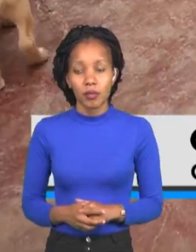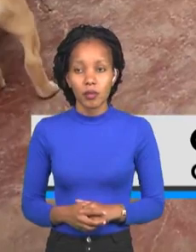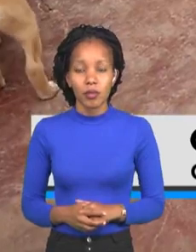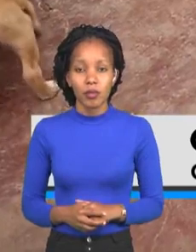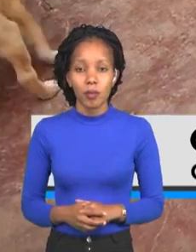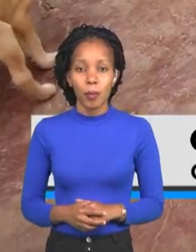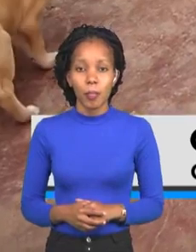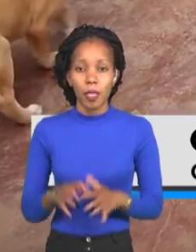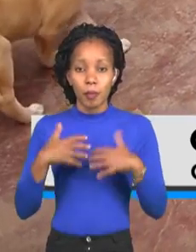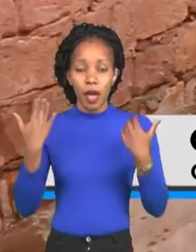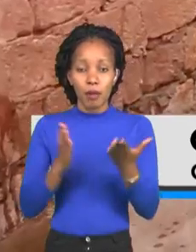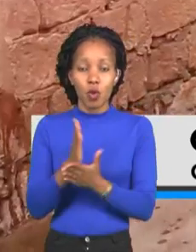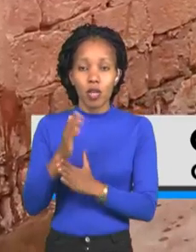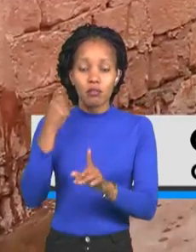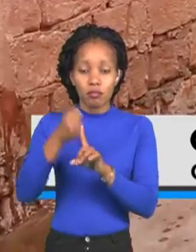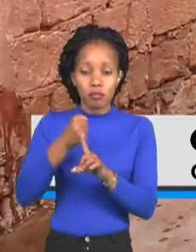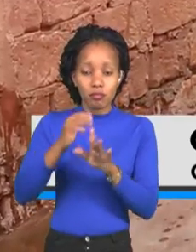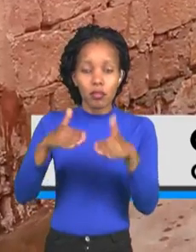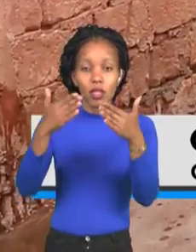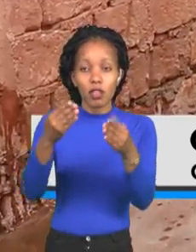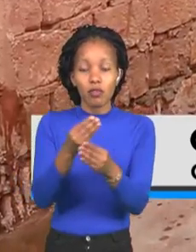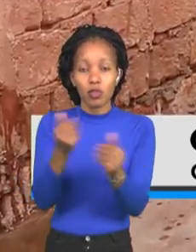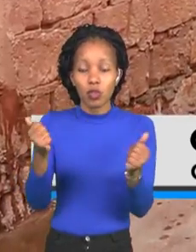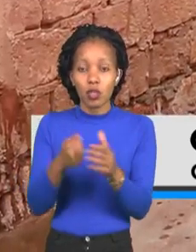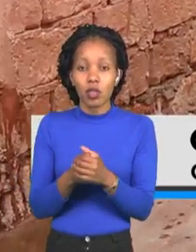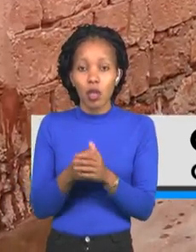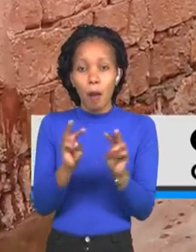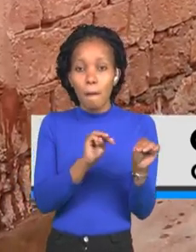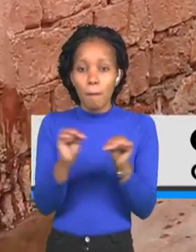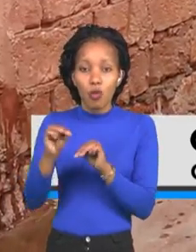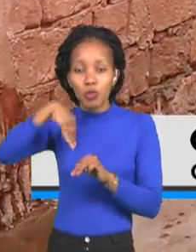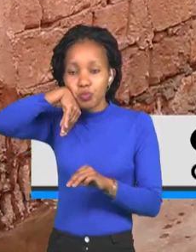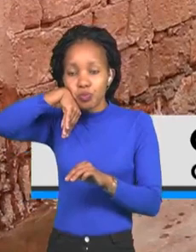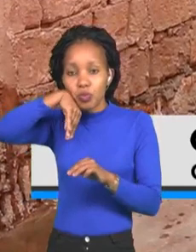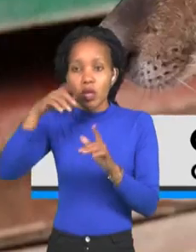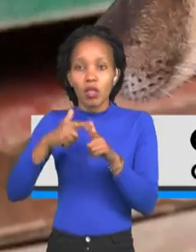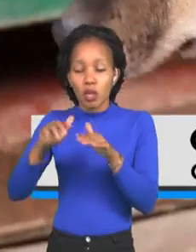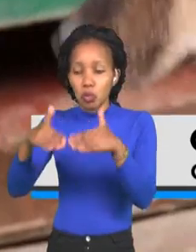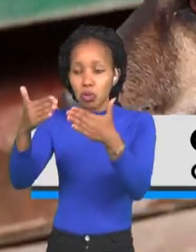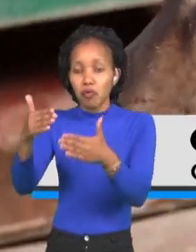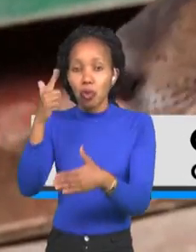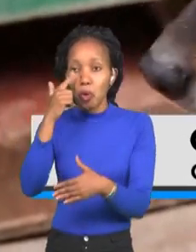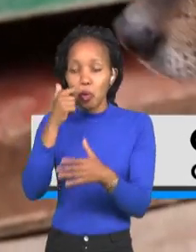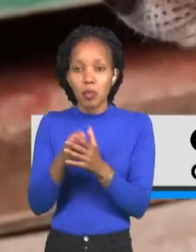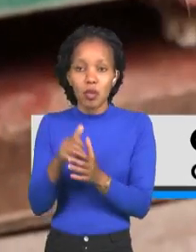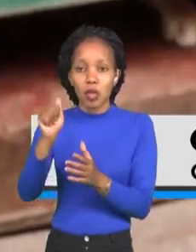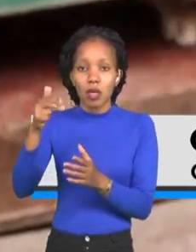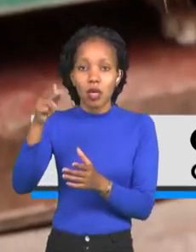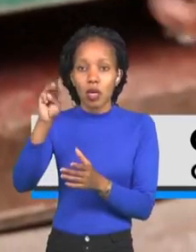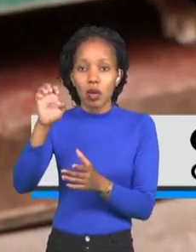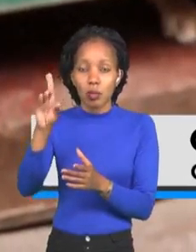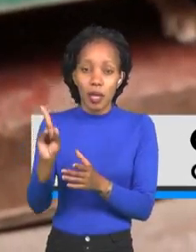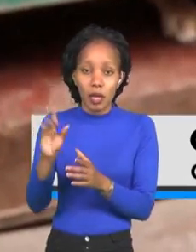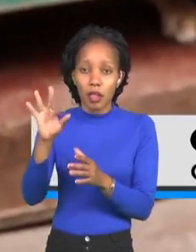Animal rights advocates have sought to offer solutions, actively removing dogs from the streets and giving them homes. Ahmed Al-Shobagi,